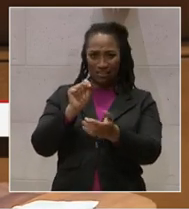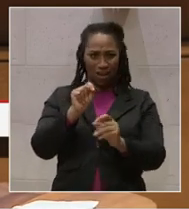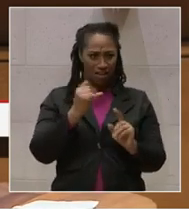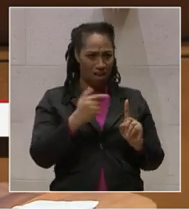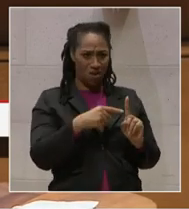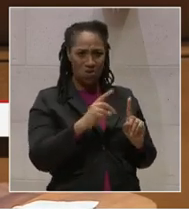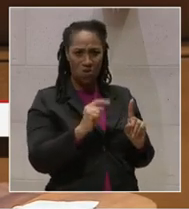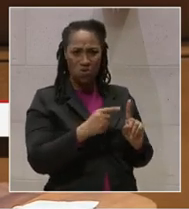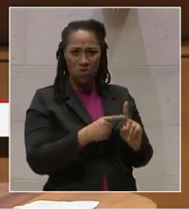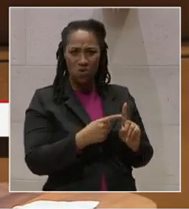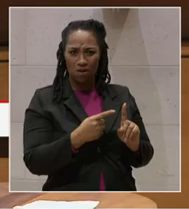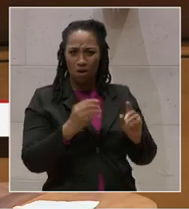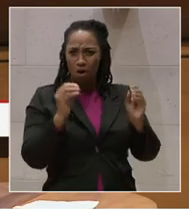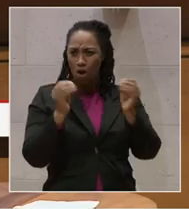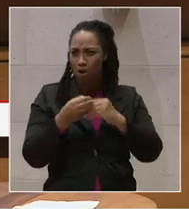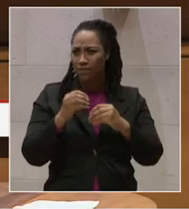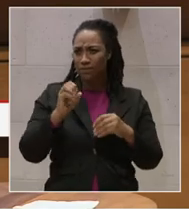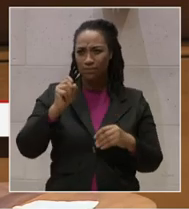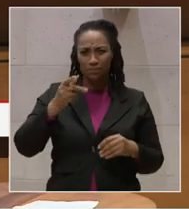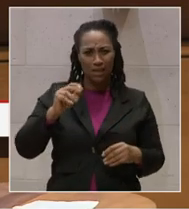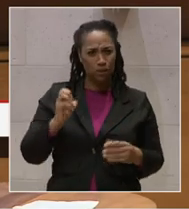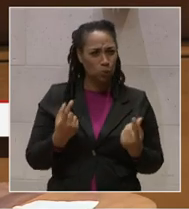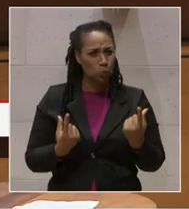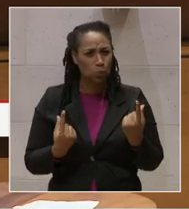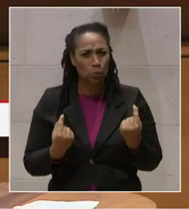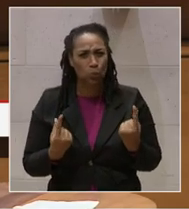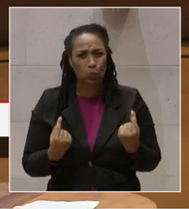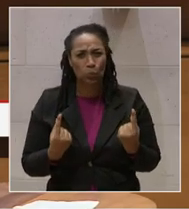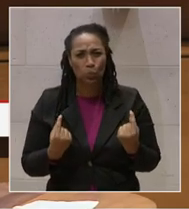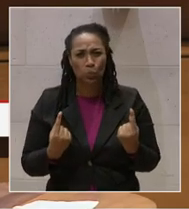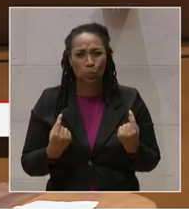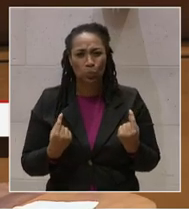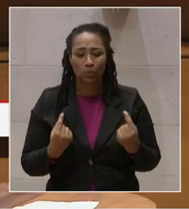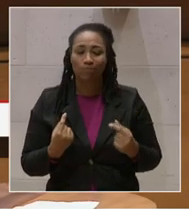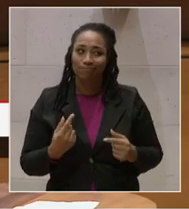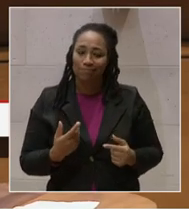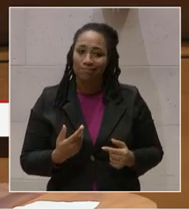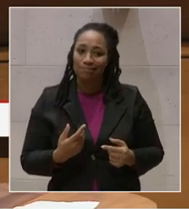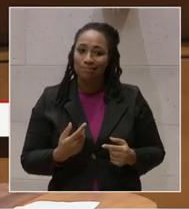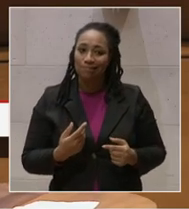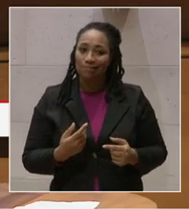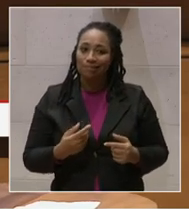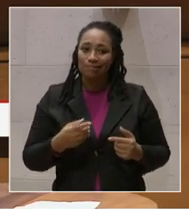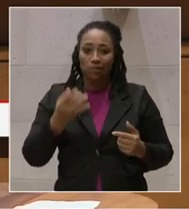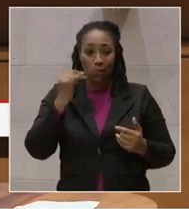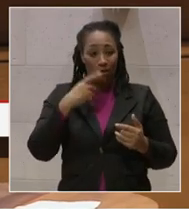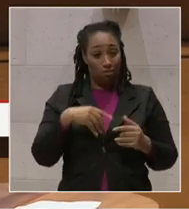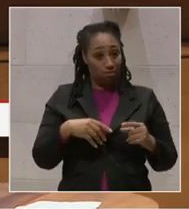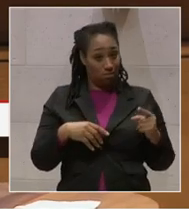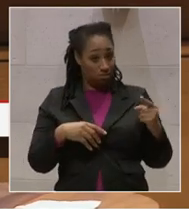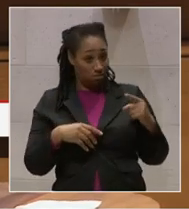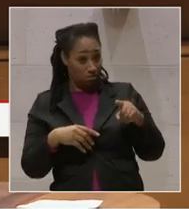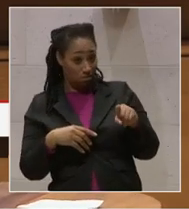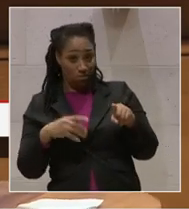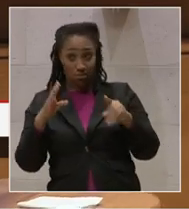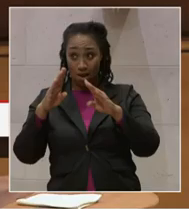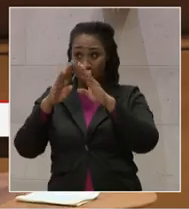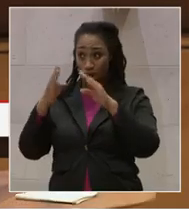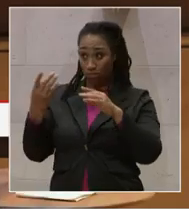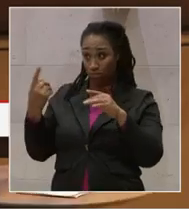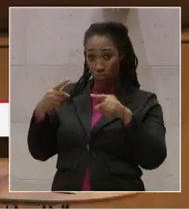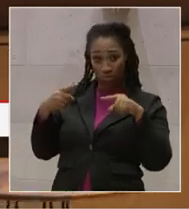it with your housing goals, you know, it becomes a very interesting opportunity and prospect. Thank you so much, and have a